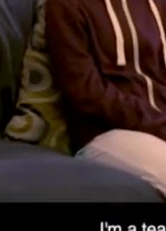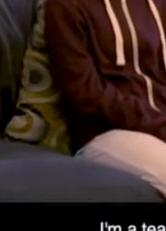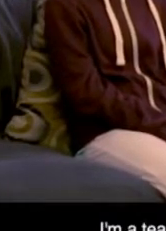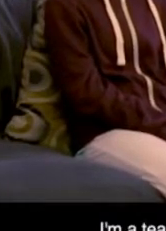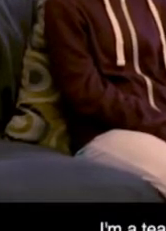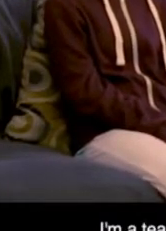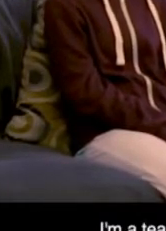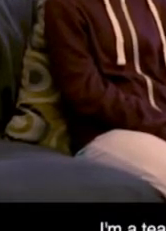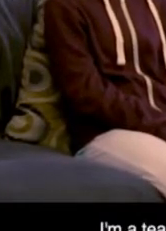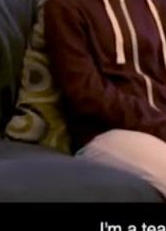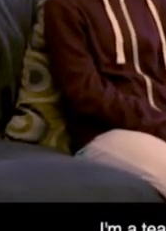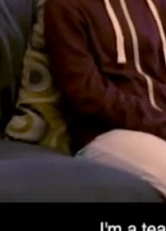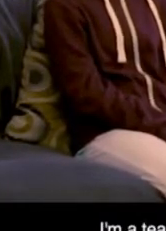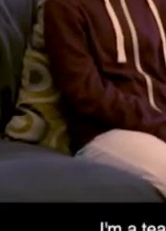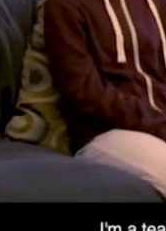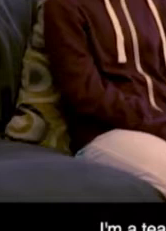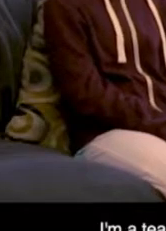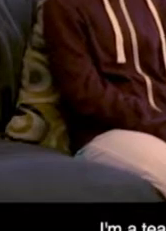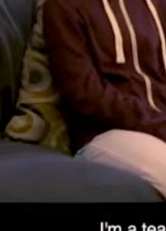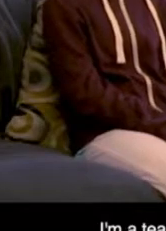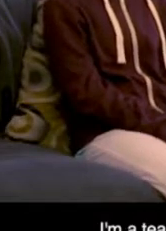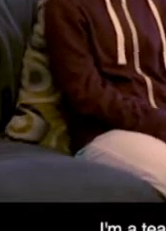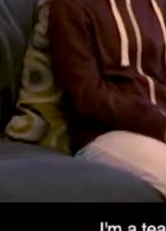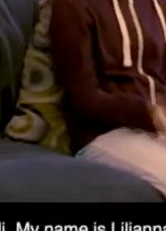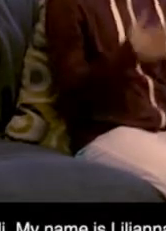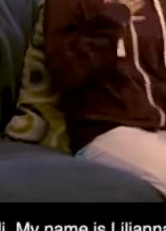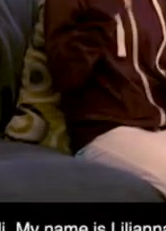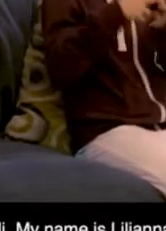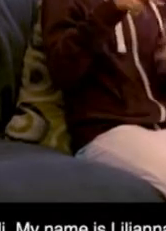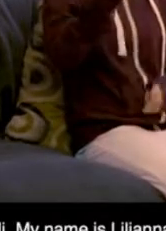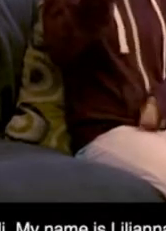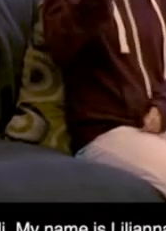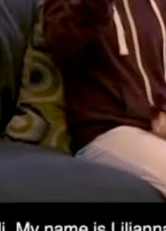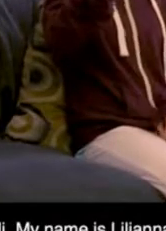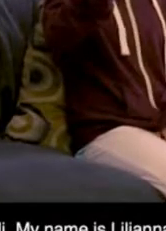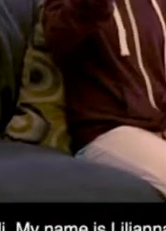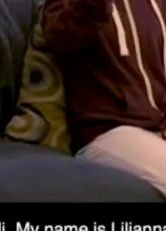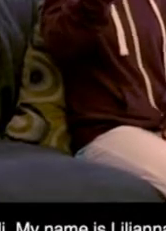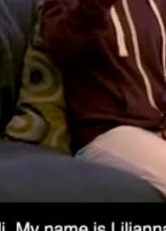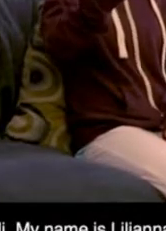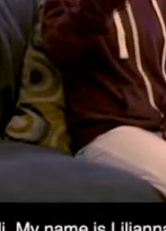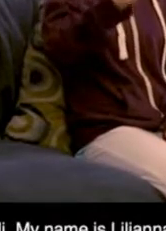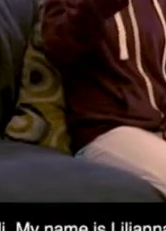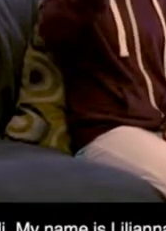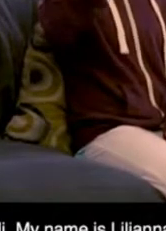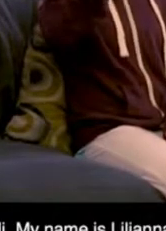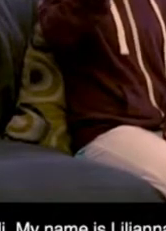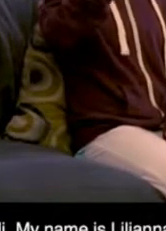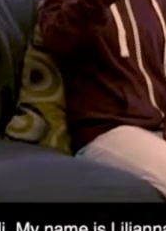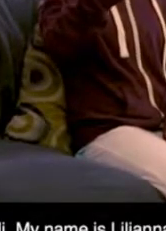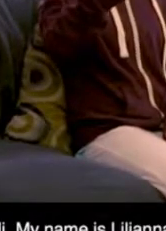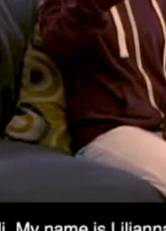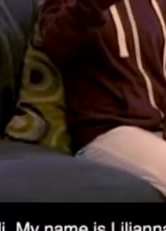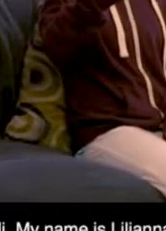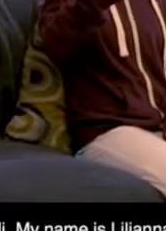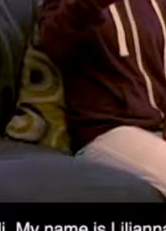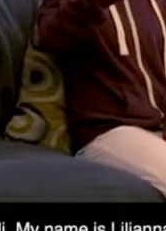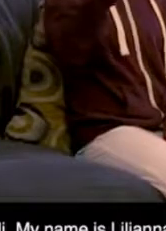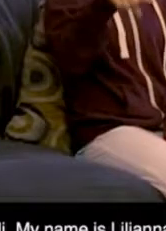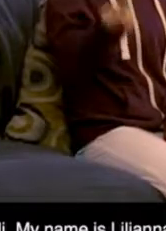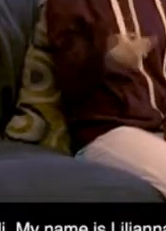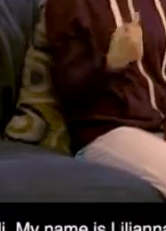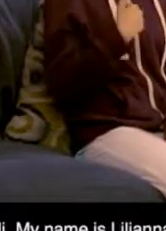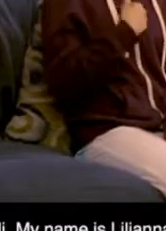and I'm a teacher in the middle school, and I'm interviewing. Hi, my name is Liliana Jimenez,